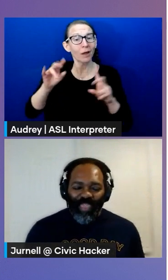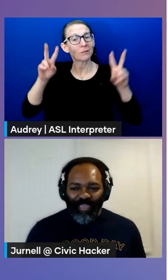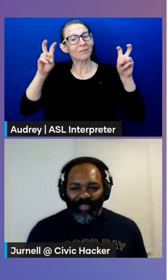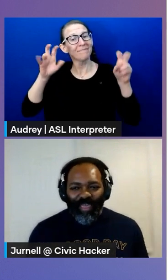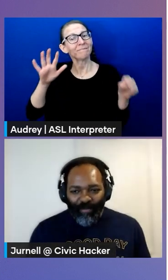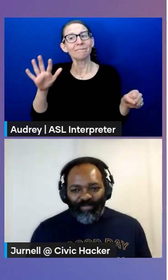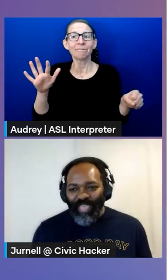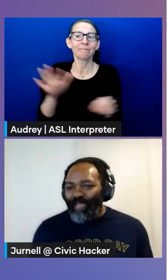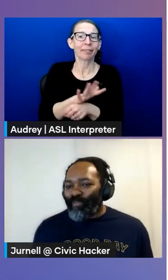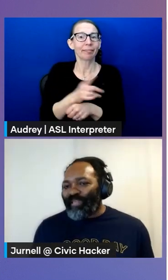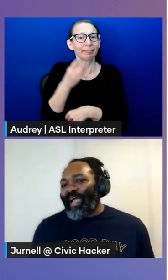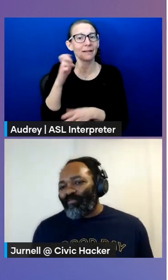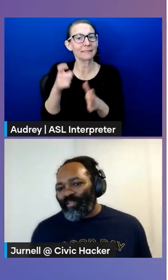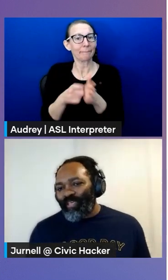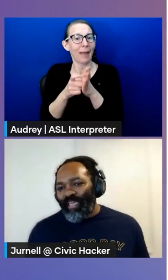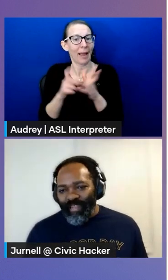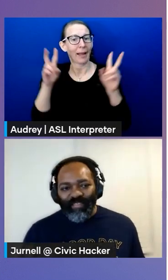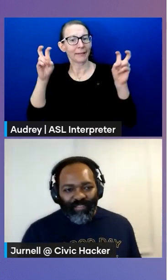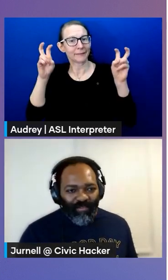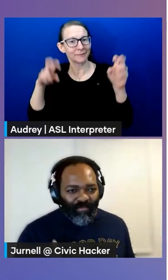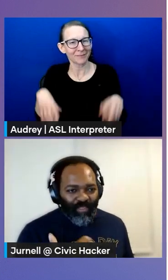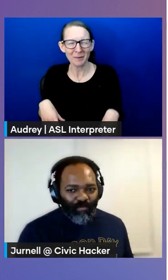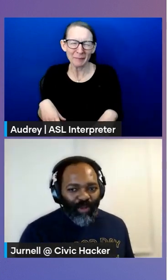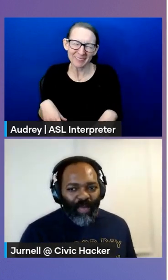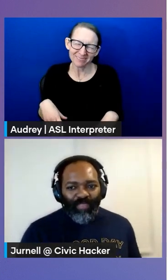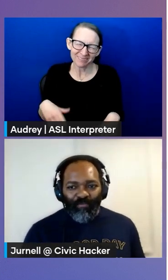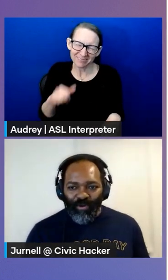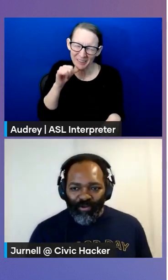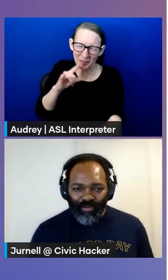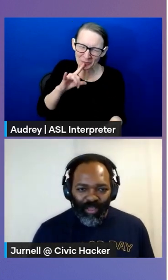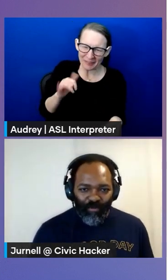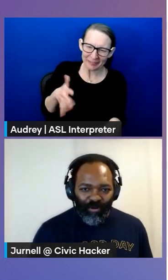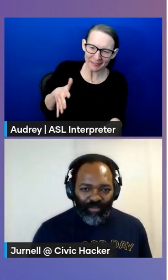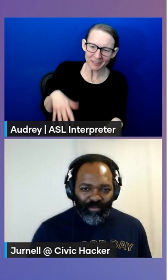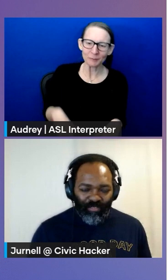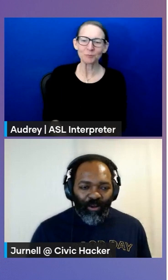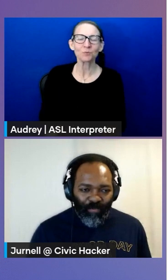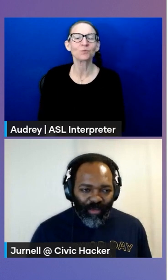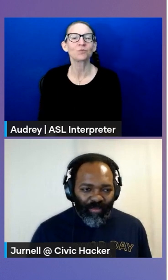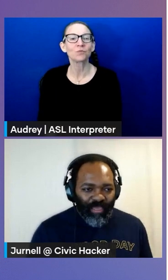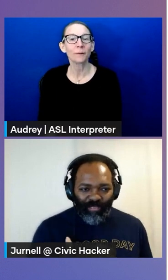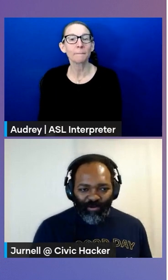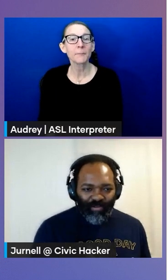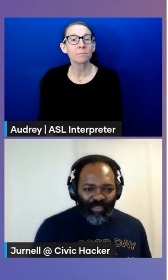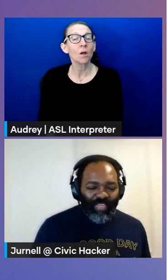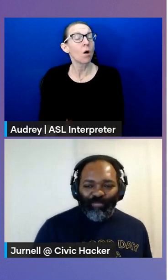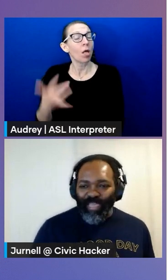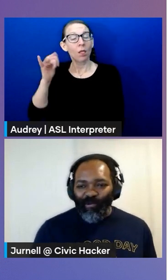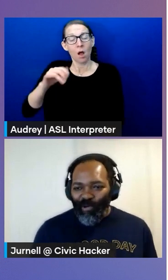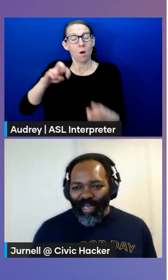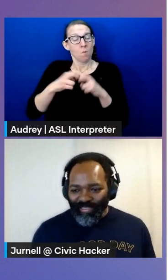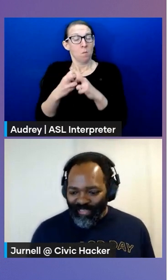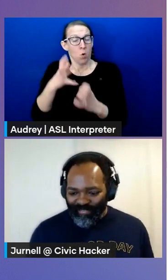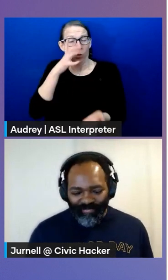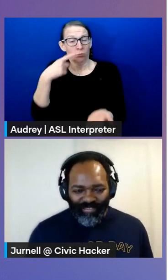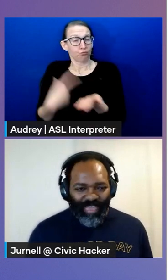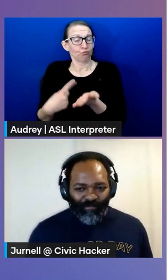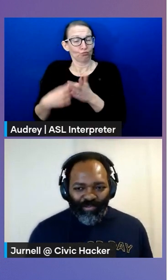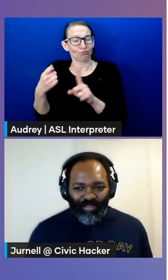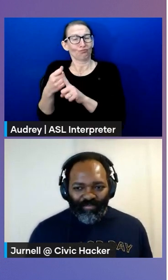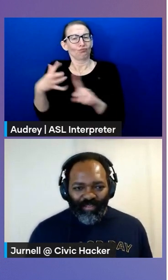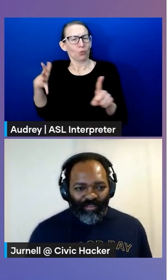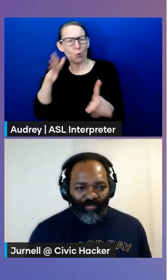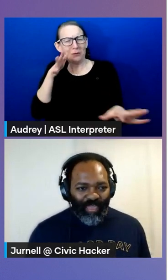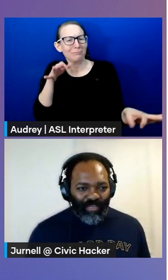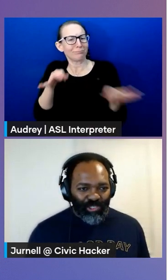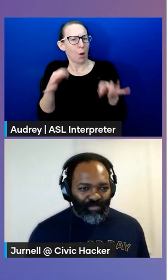the demand. And I'm saying, but not really. And the problem that I'm gonna talk about is gonna explain why it's not